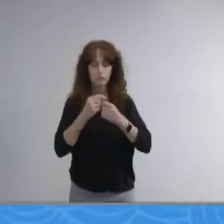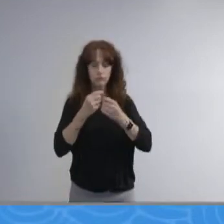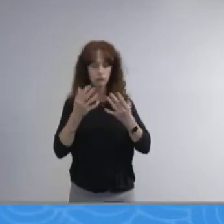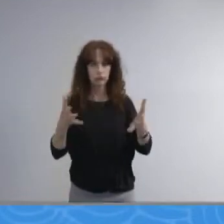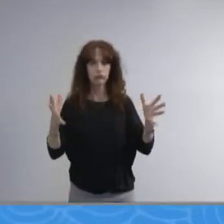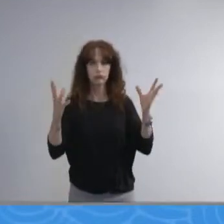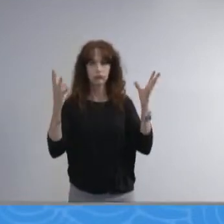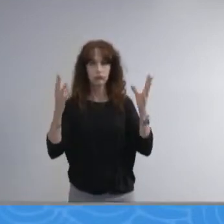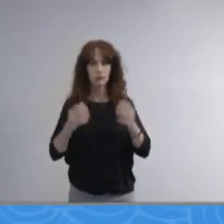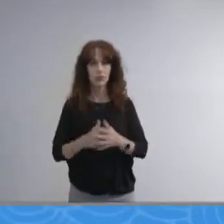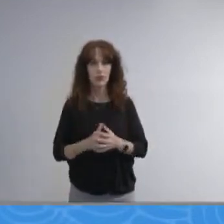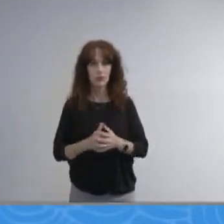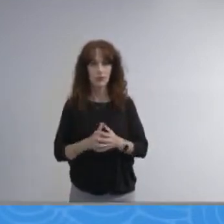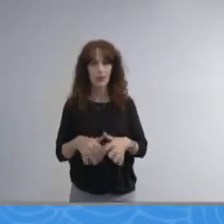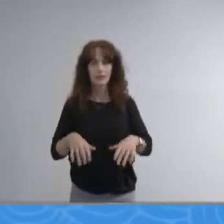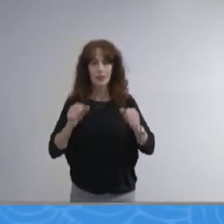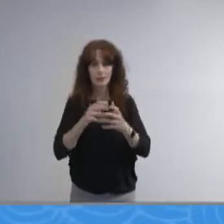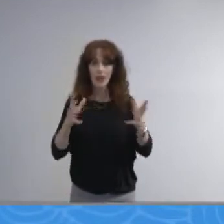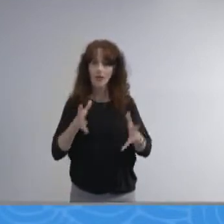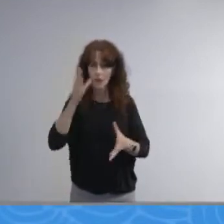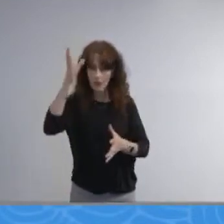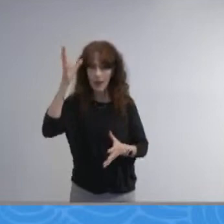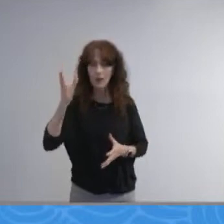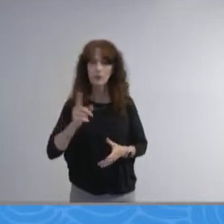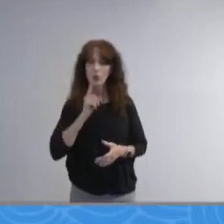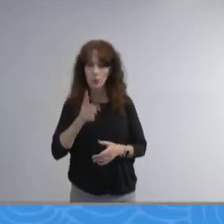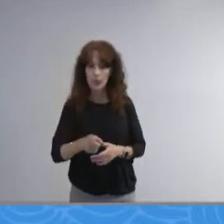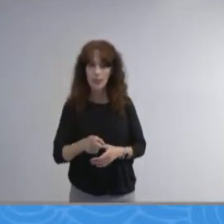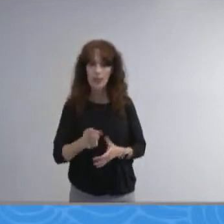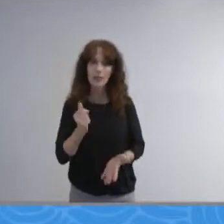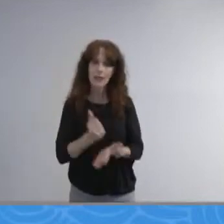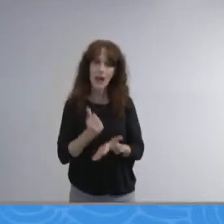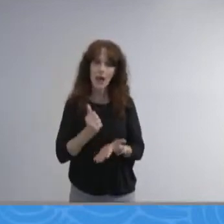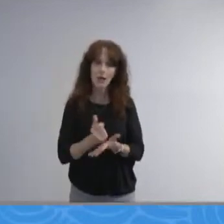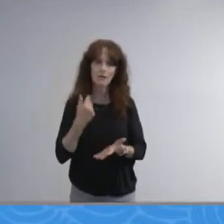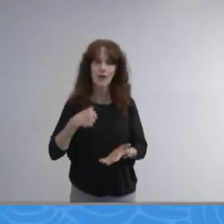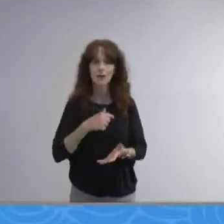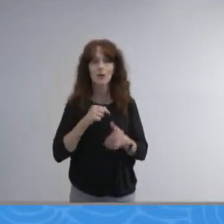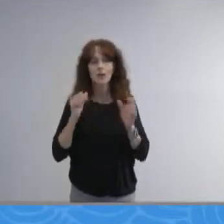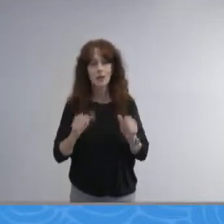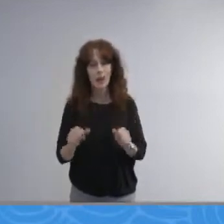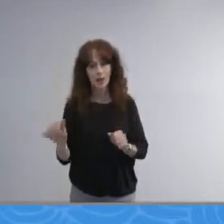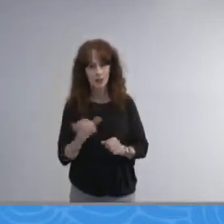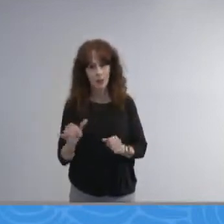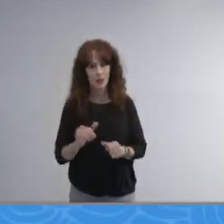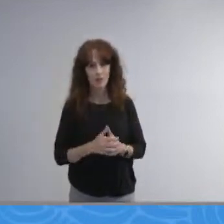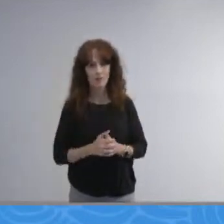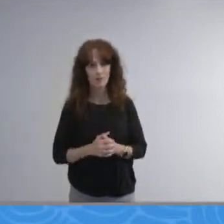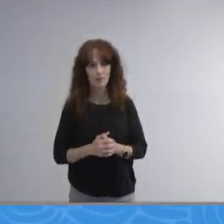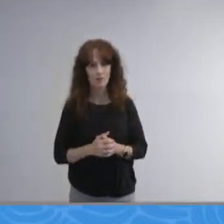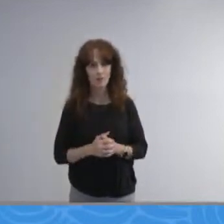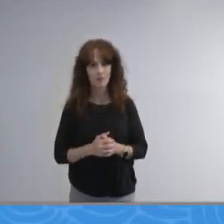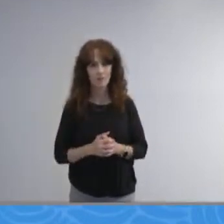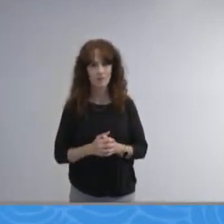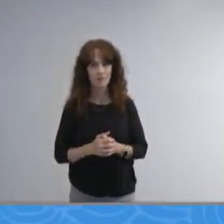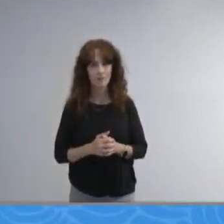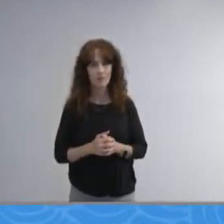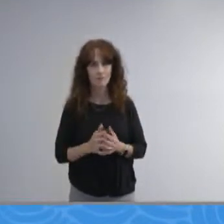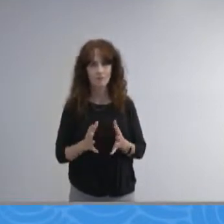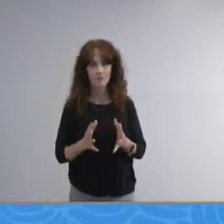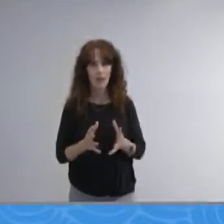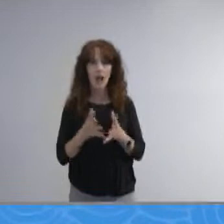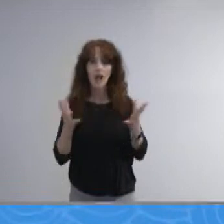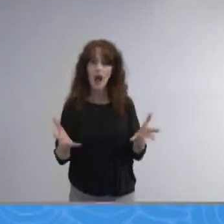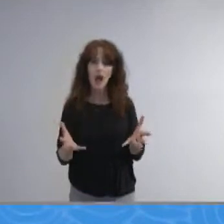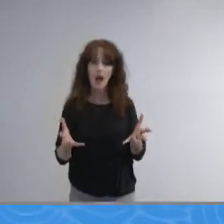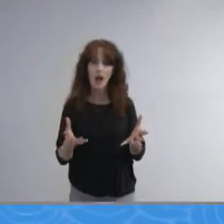lot of education for us parents to really be as helpful as we can as well. So we have, you know, a